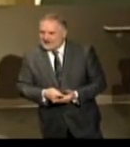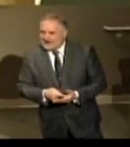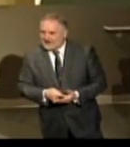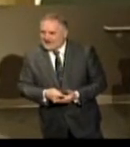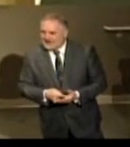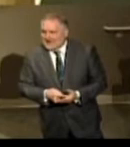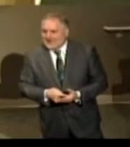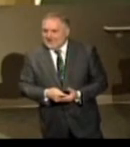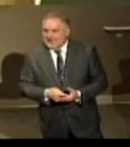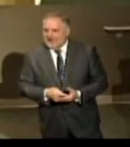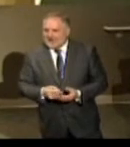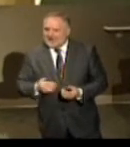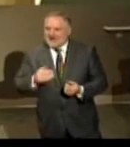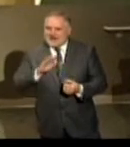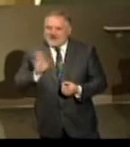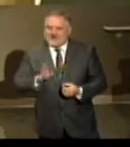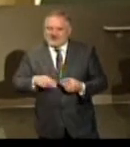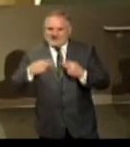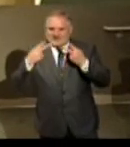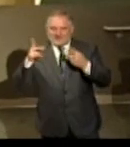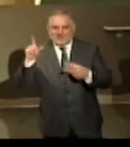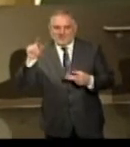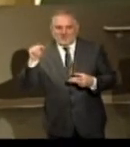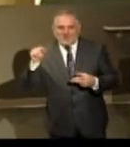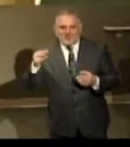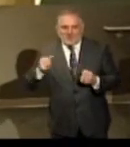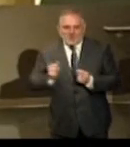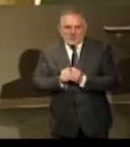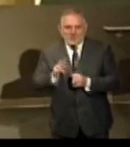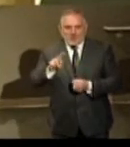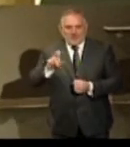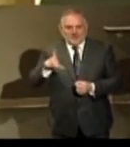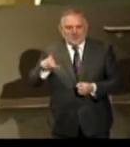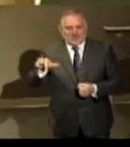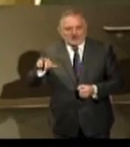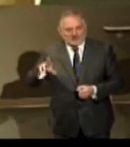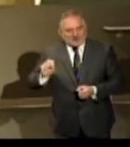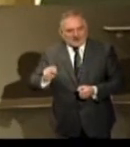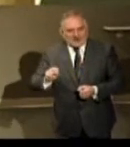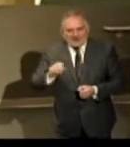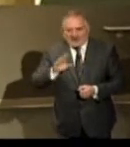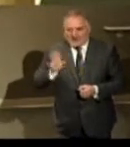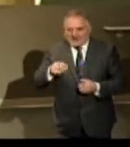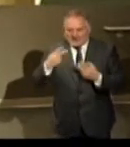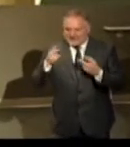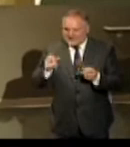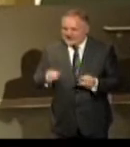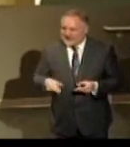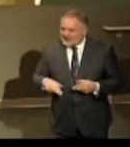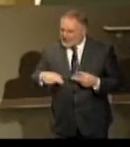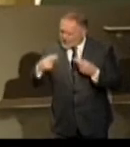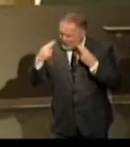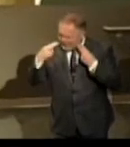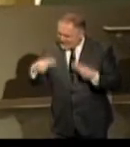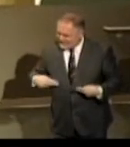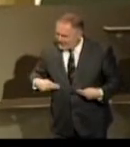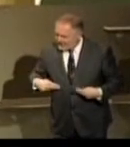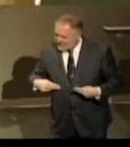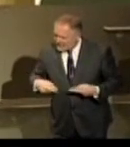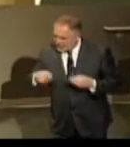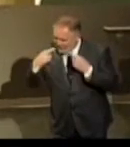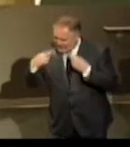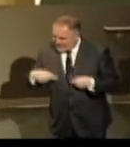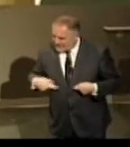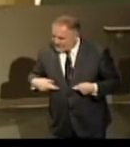First of all, he said, "I have never seen a robin get ulcers." He said, "I've never seen a rabbit having a nervous breakdown."